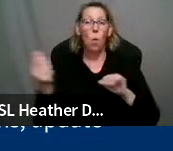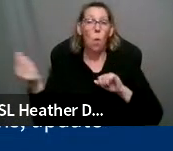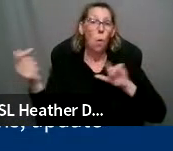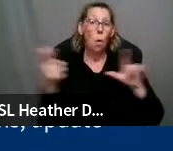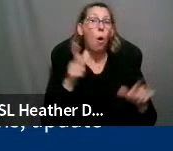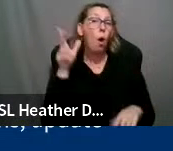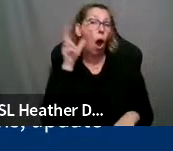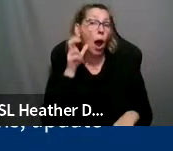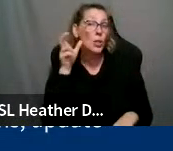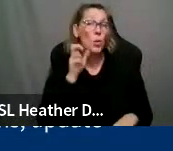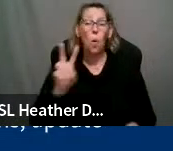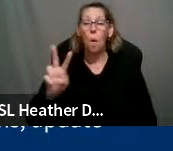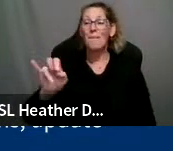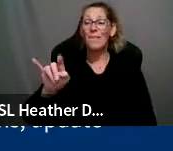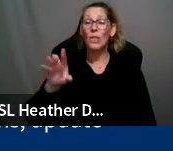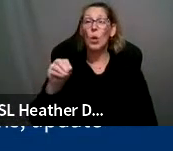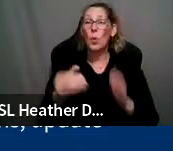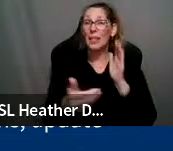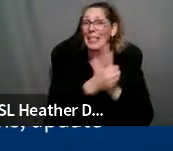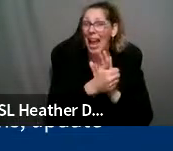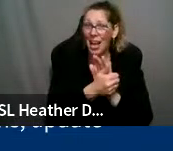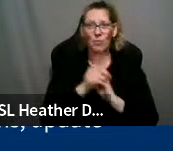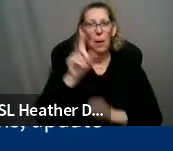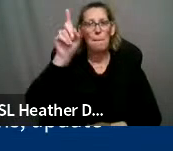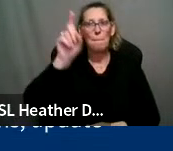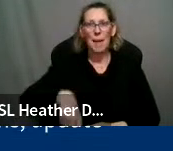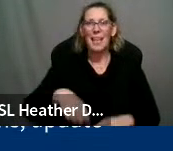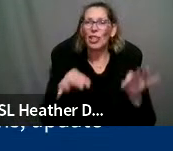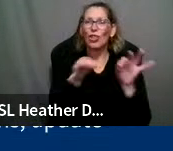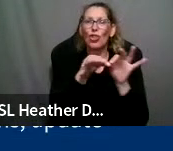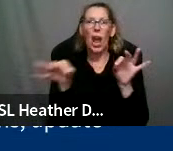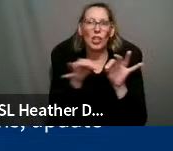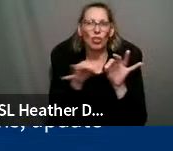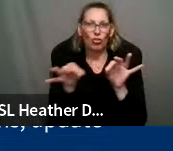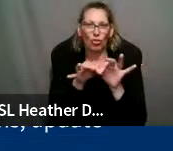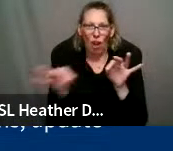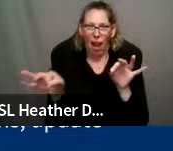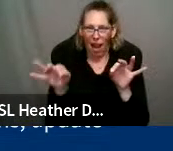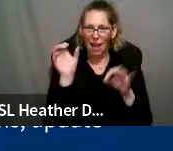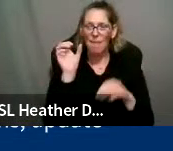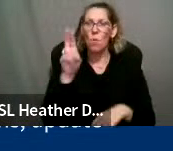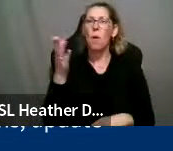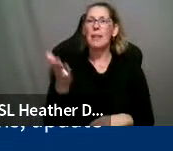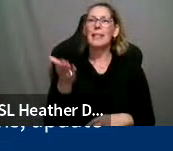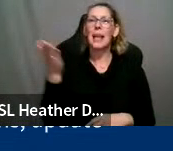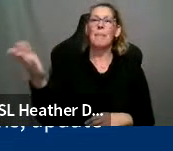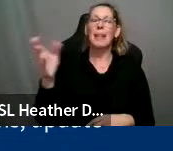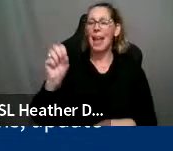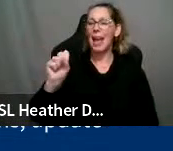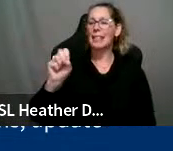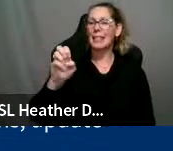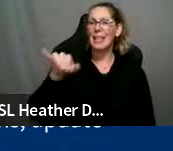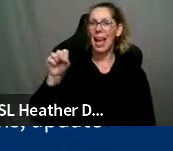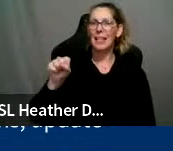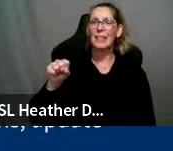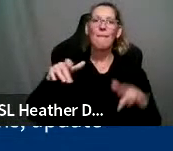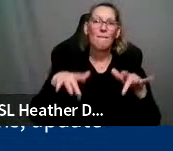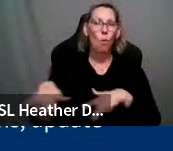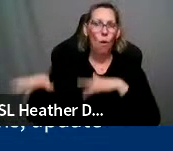and video attachments, we need them to be transcribed or submitted via the Draft SEIS voicemail